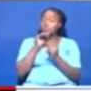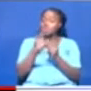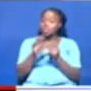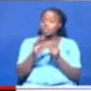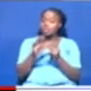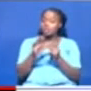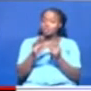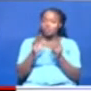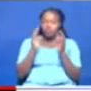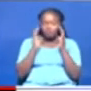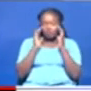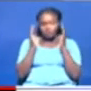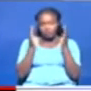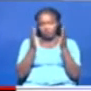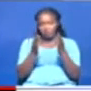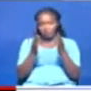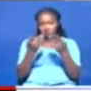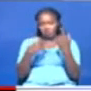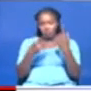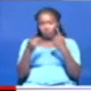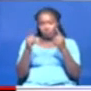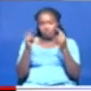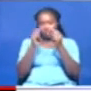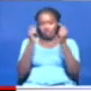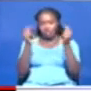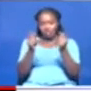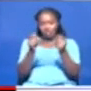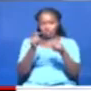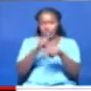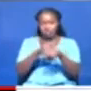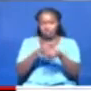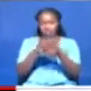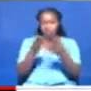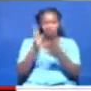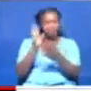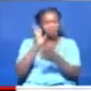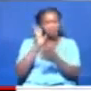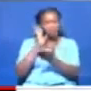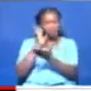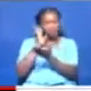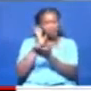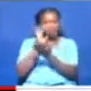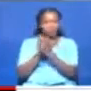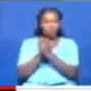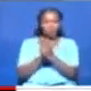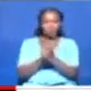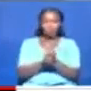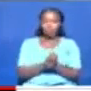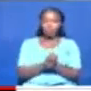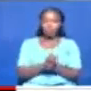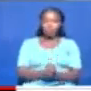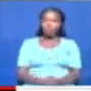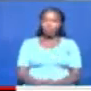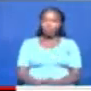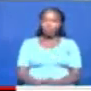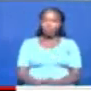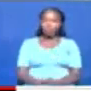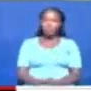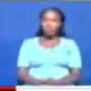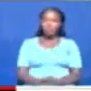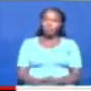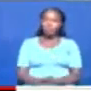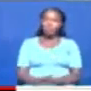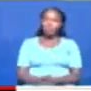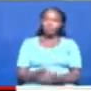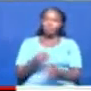eyes on clinching the title this season. Let's take a listen. That's a nice shot under the neck moving forward. Speaking after the